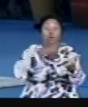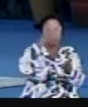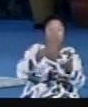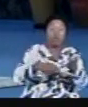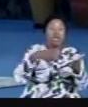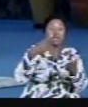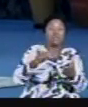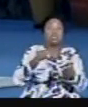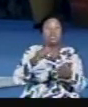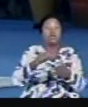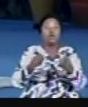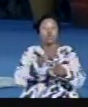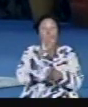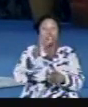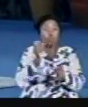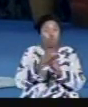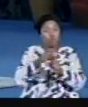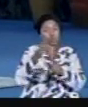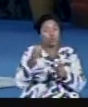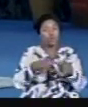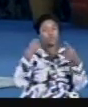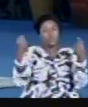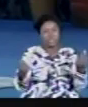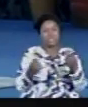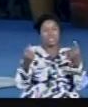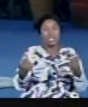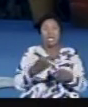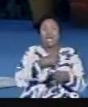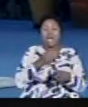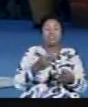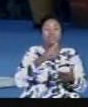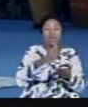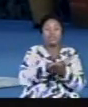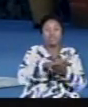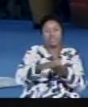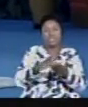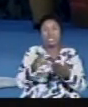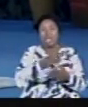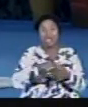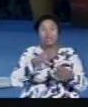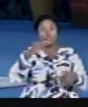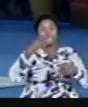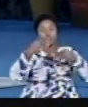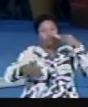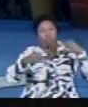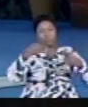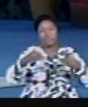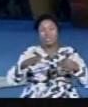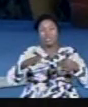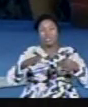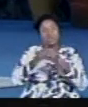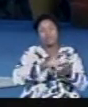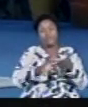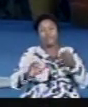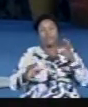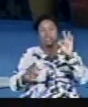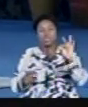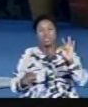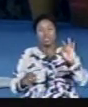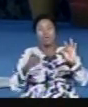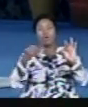of sin and of righteousness and of judgment. Then in verse 9, of